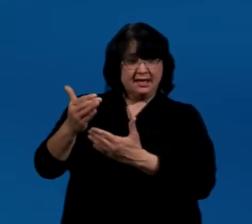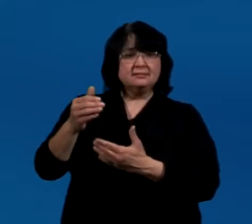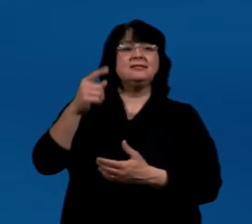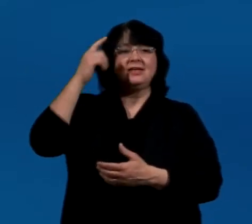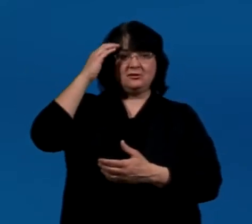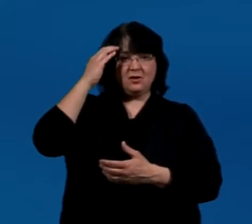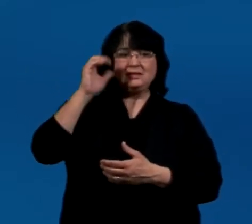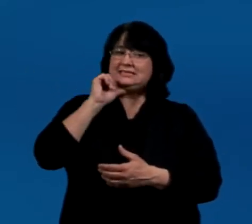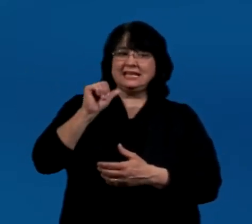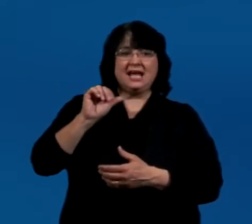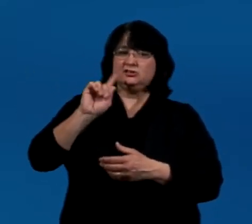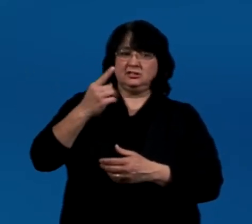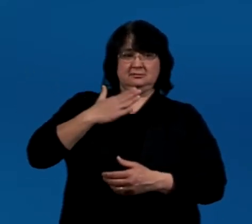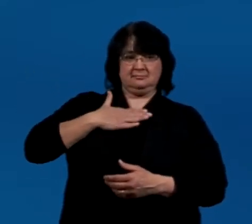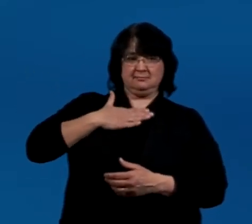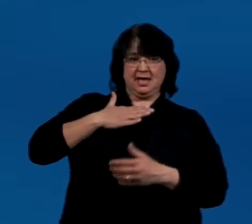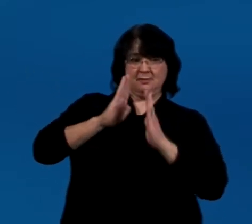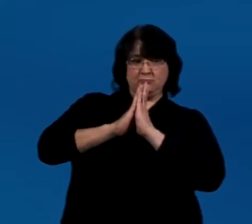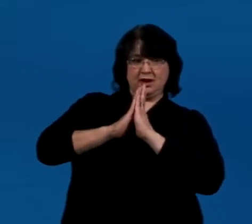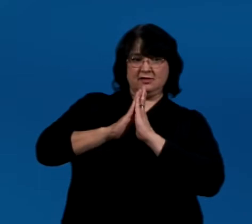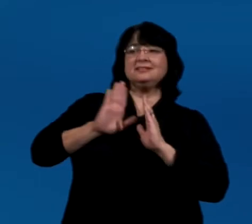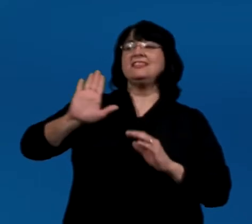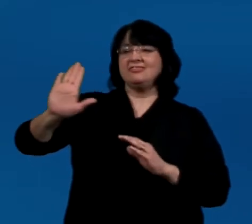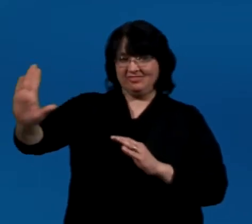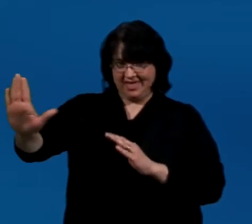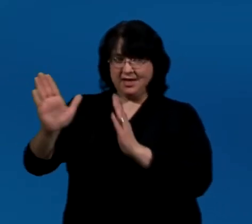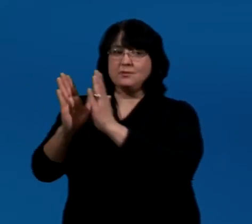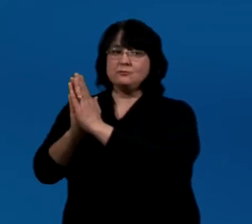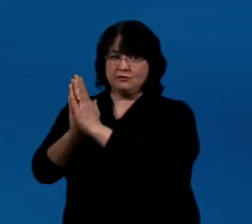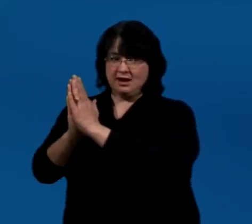it's their prayer. You're going to take their hand.